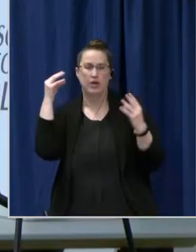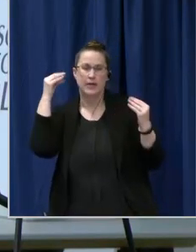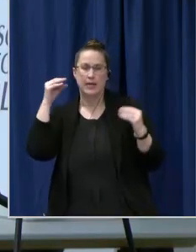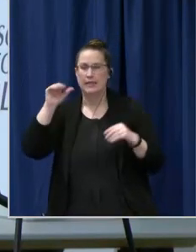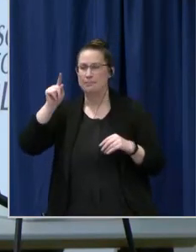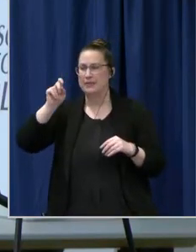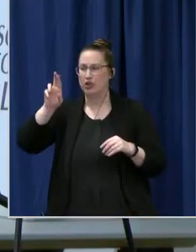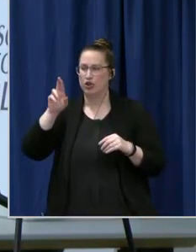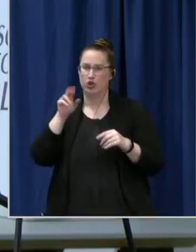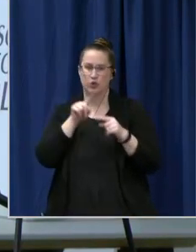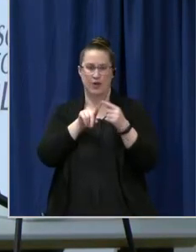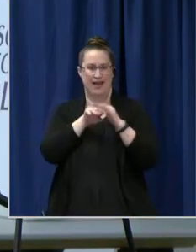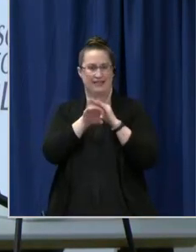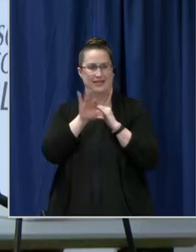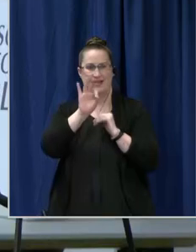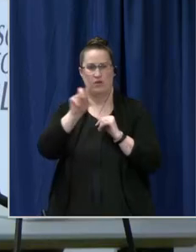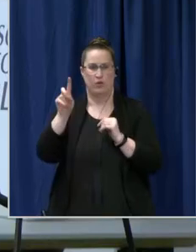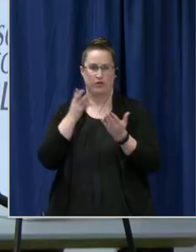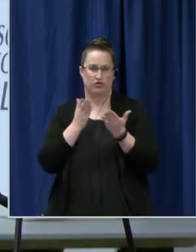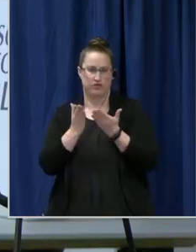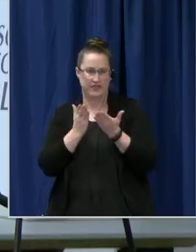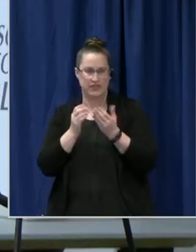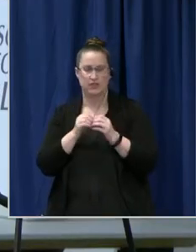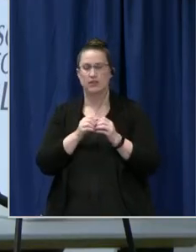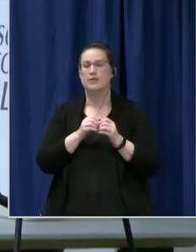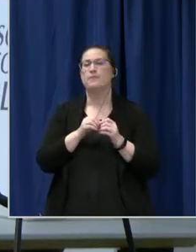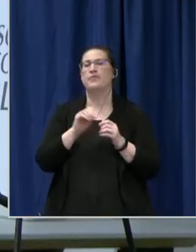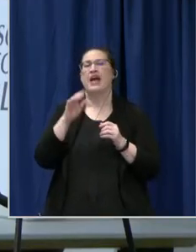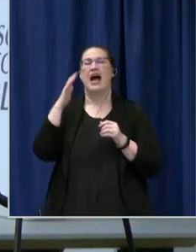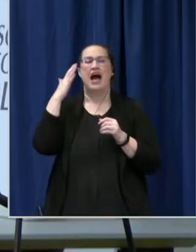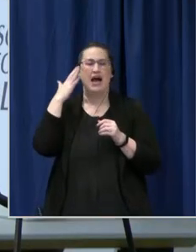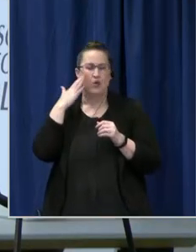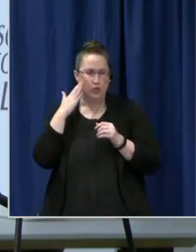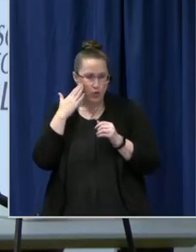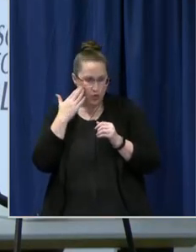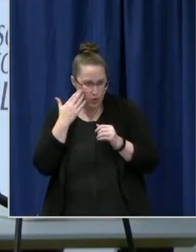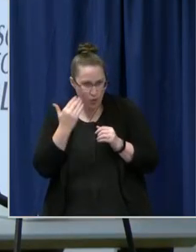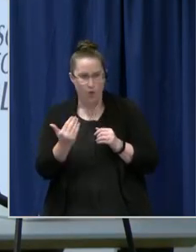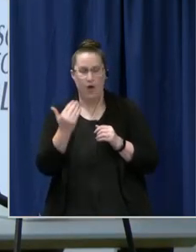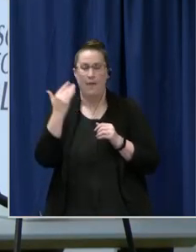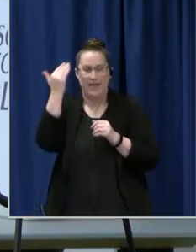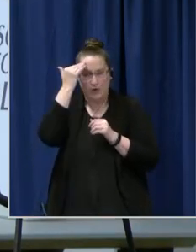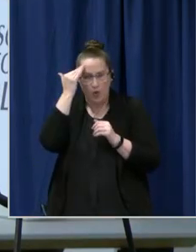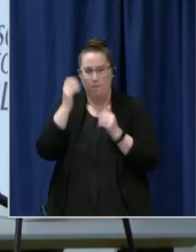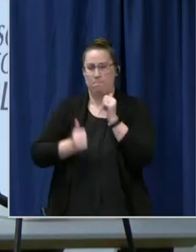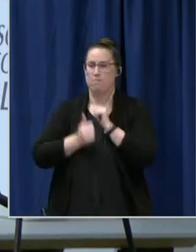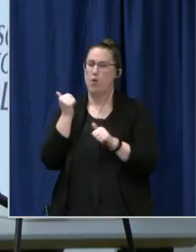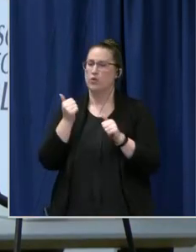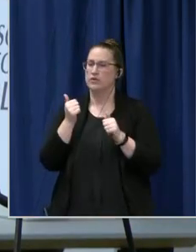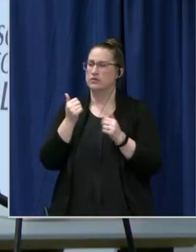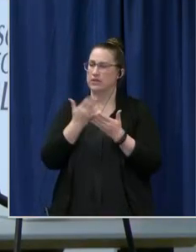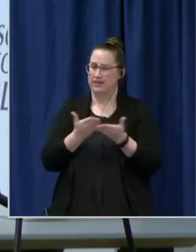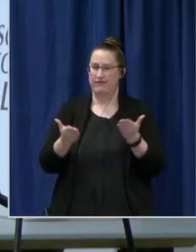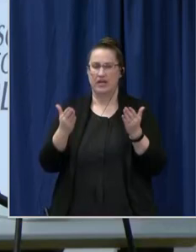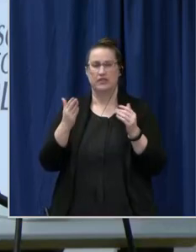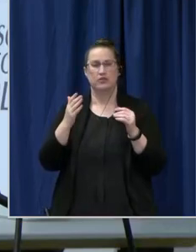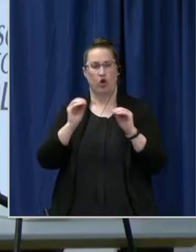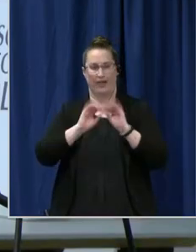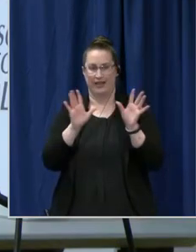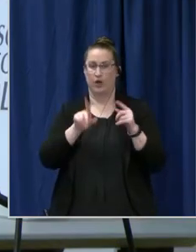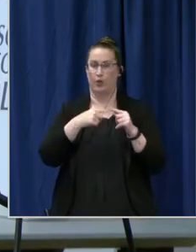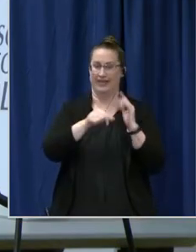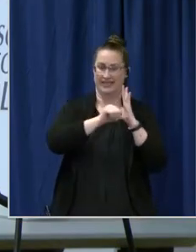to 911 services. I know that most of these devices are typically very clear in stating when they can,